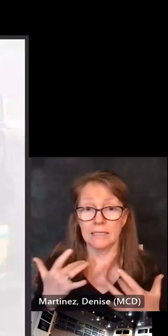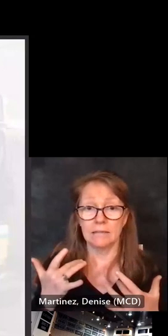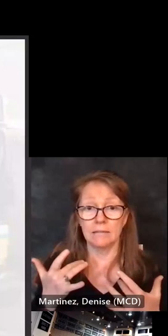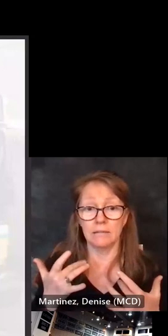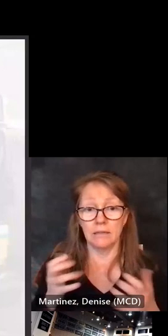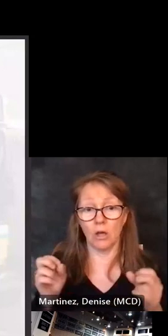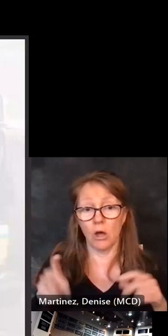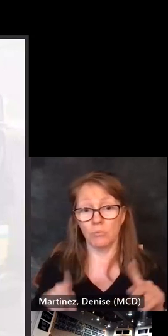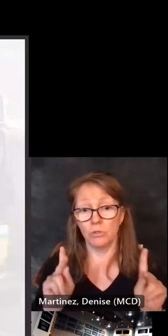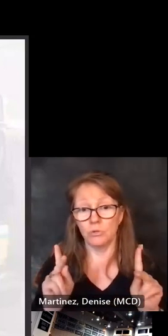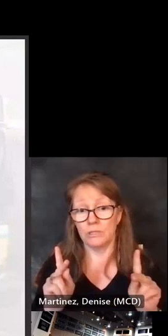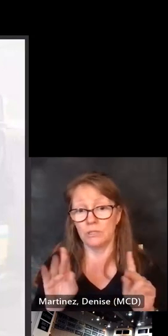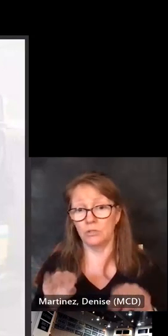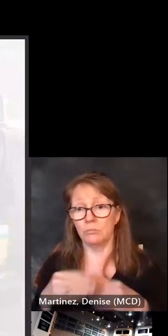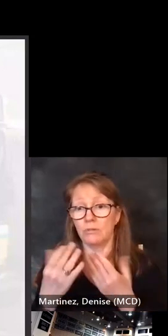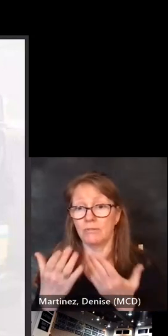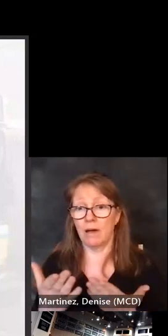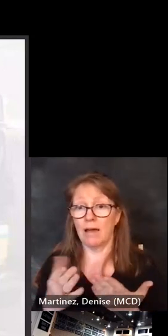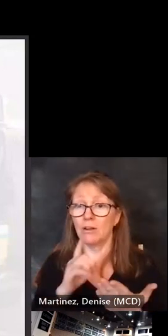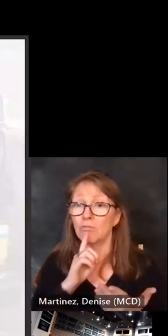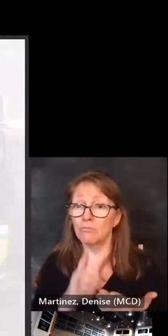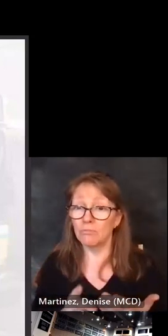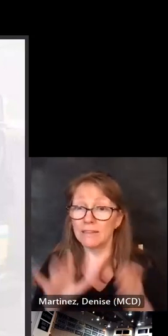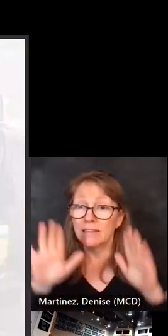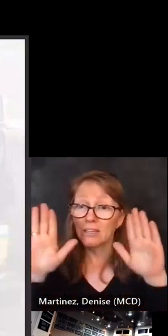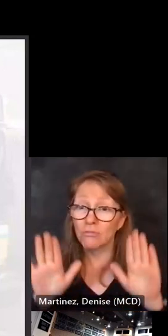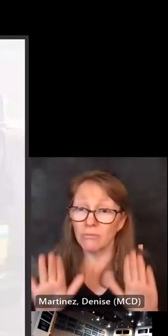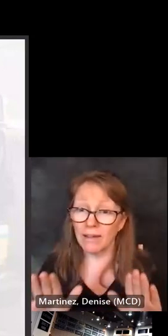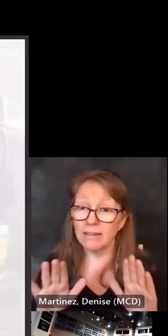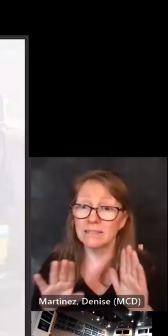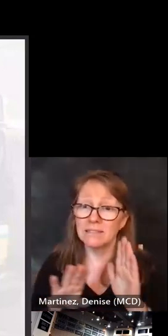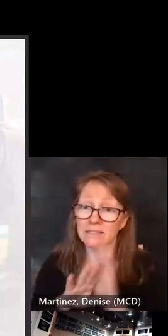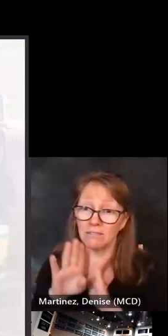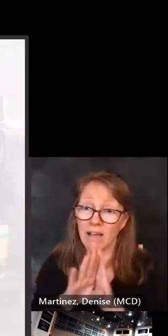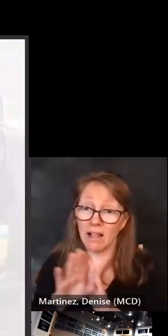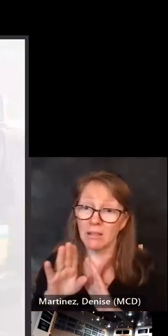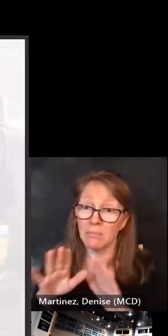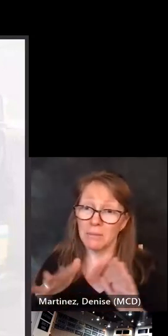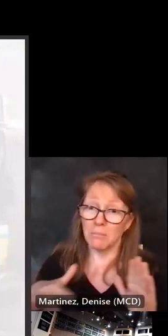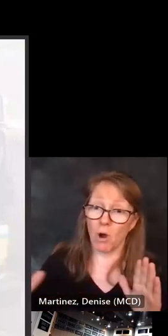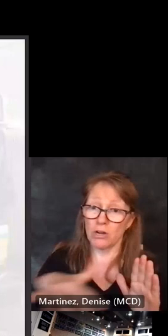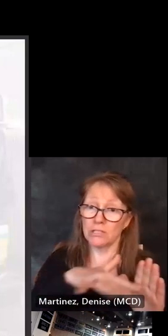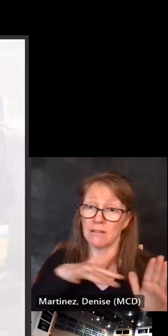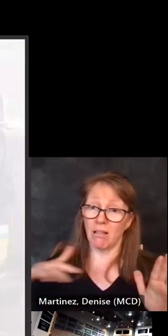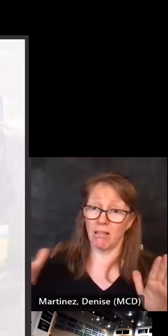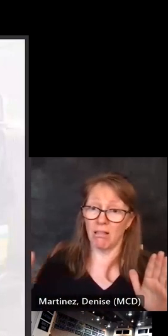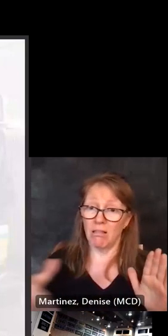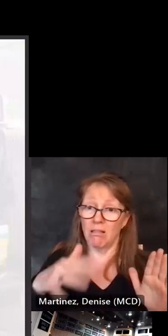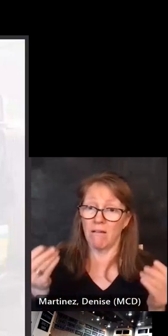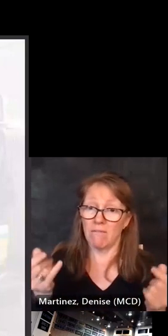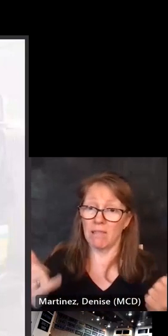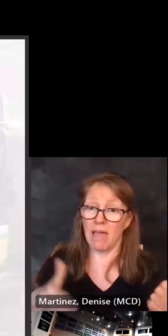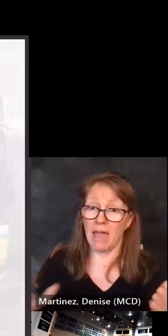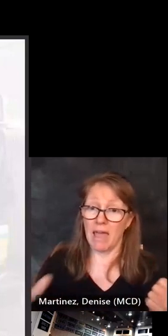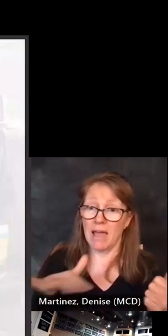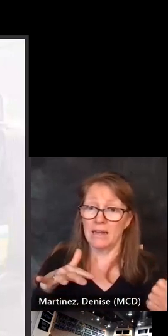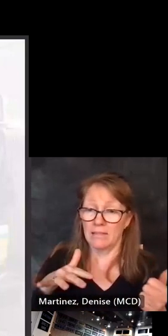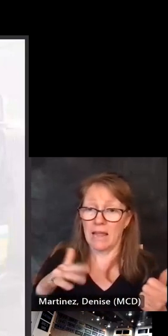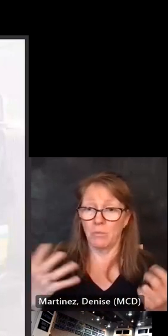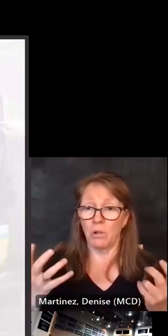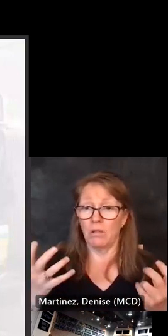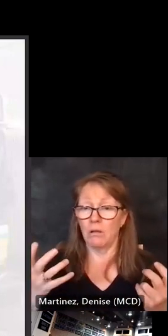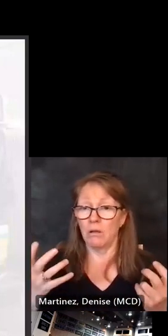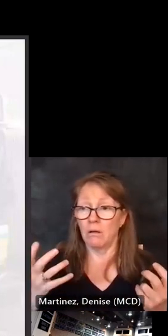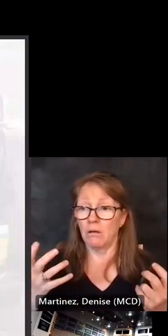this opportunity to provide a really great development parcel that accommodates a significant